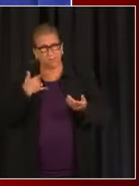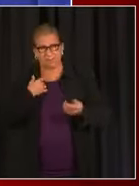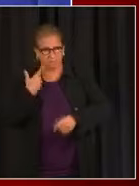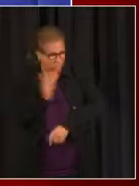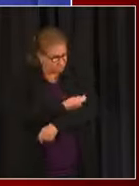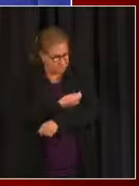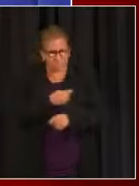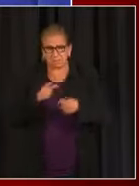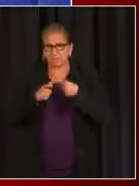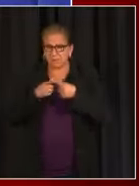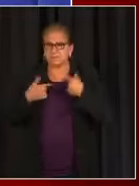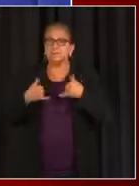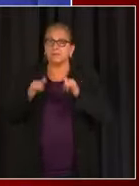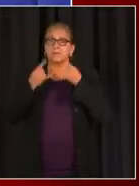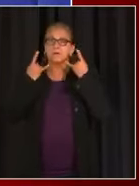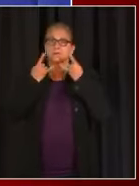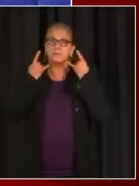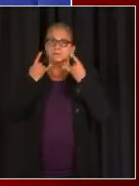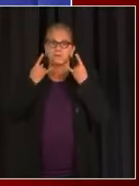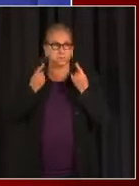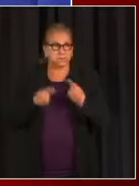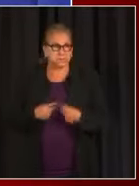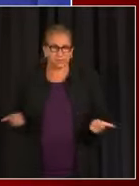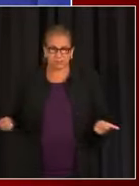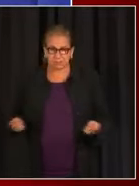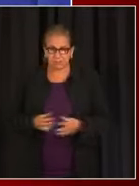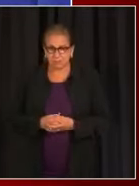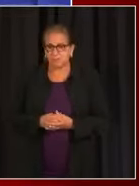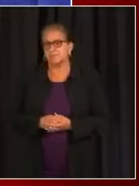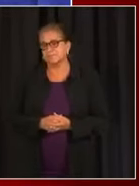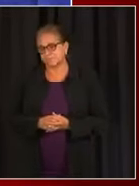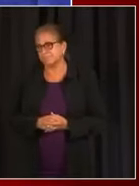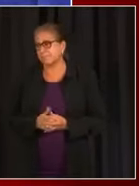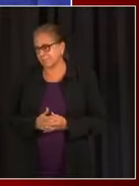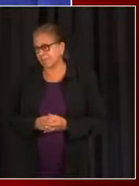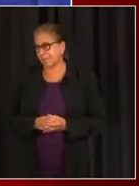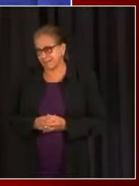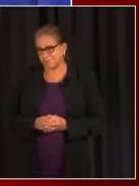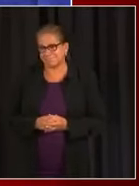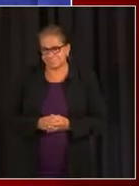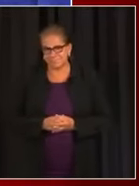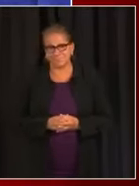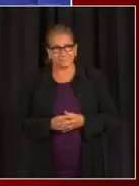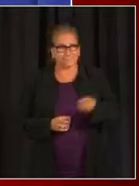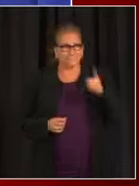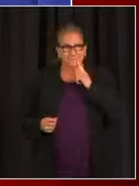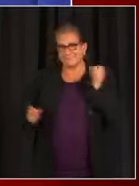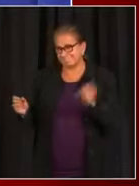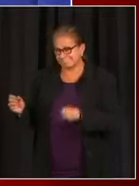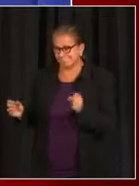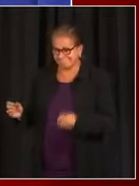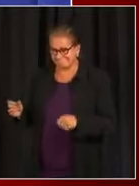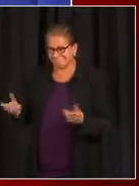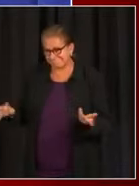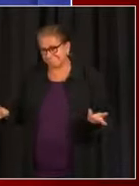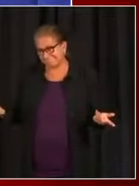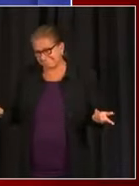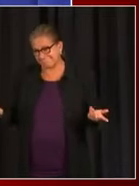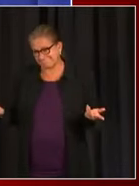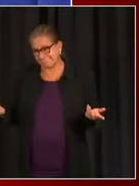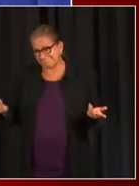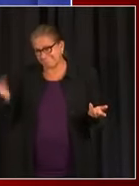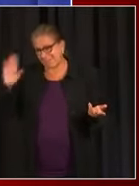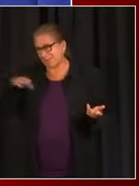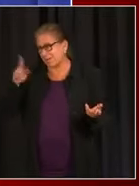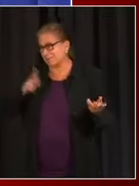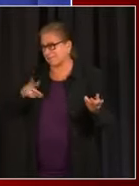well, I don't hear anyone say that they're duped. I haven't heard anyone report that to me, and I haven't seen any accounts of people feeling